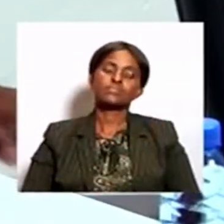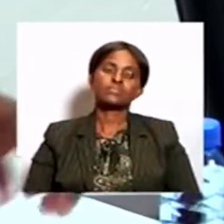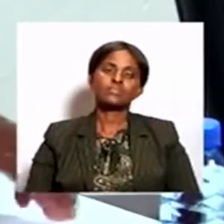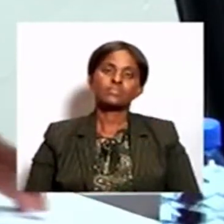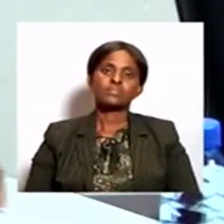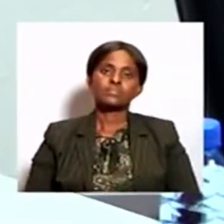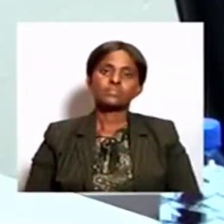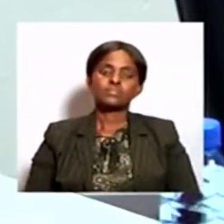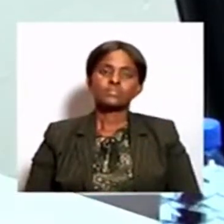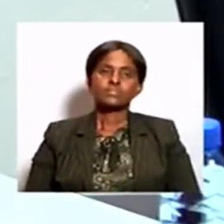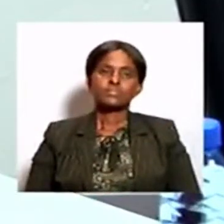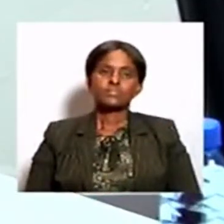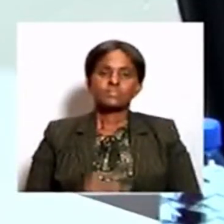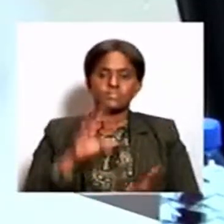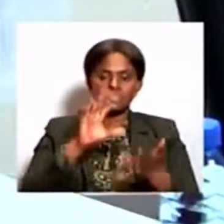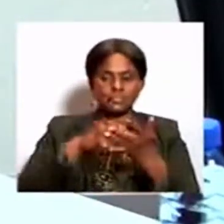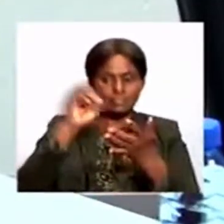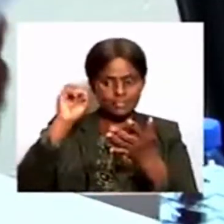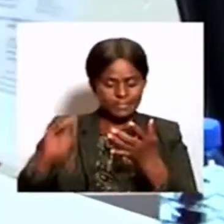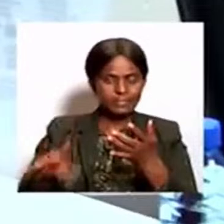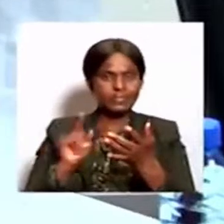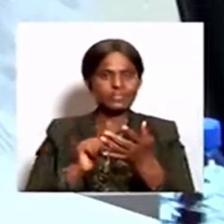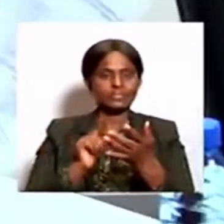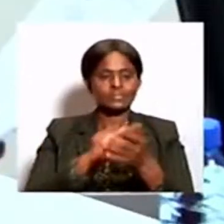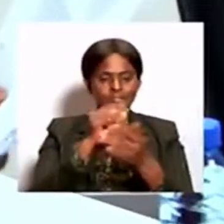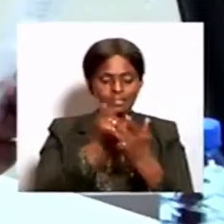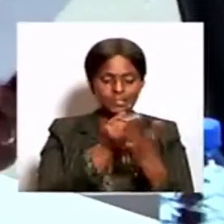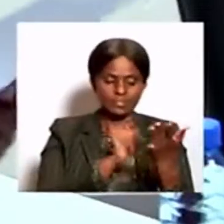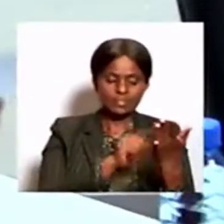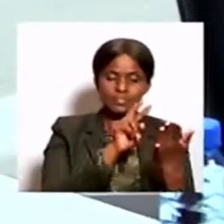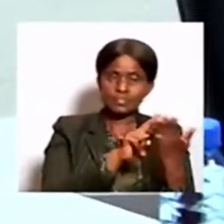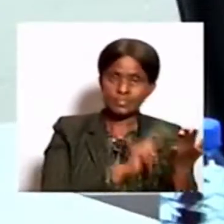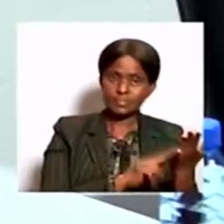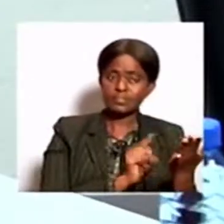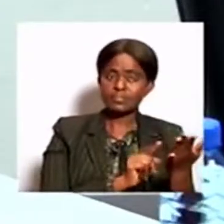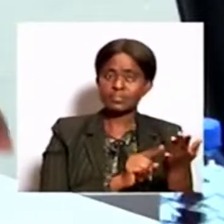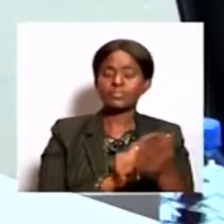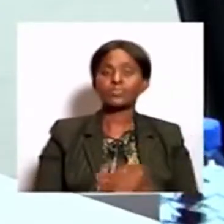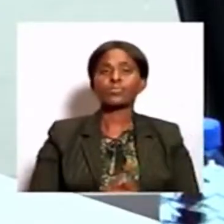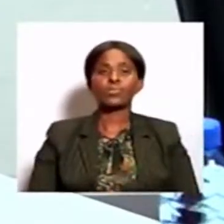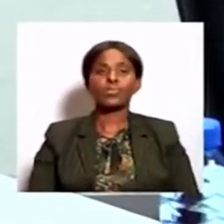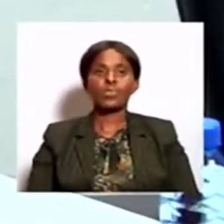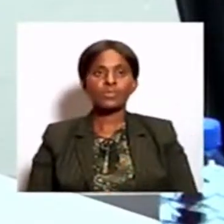to overthrow these minutes?